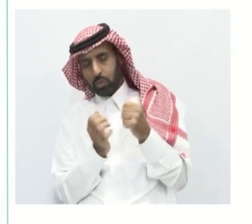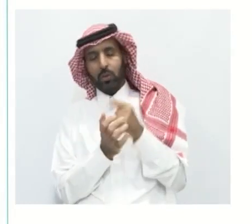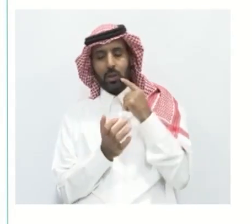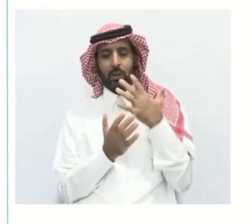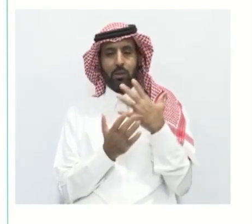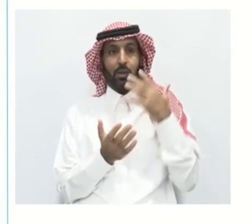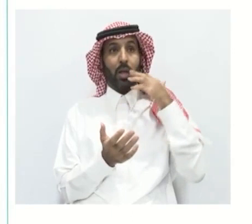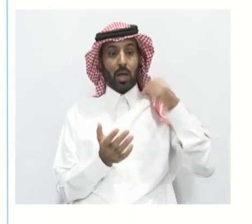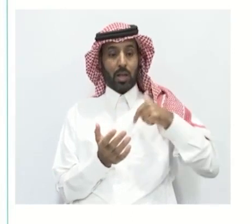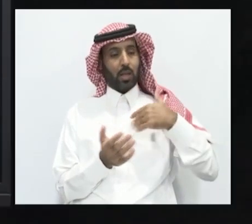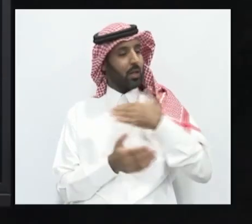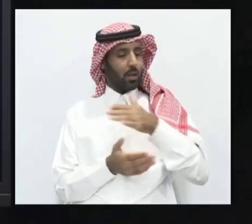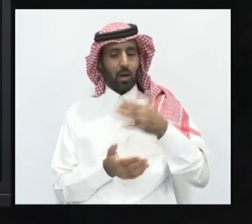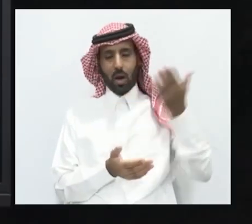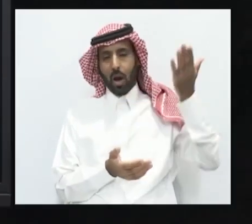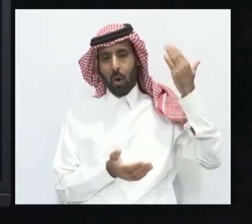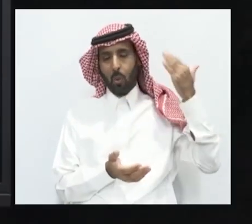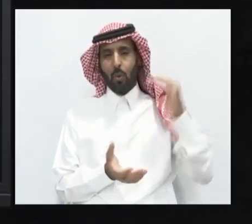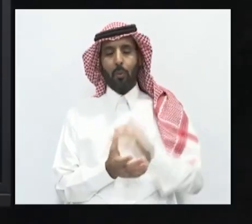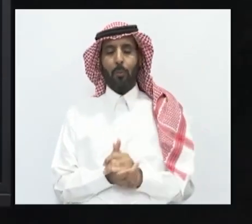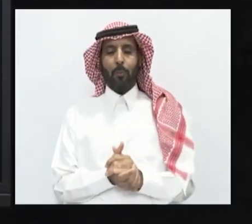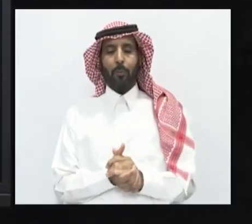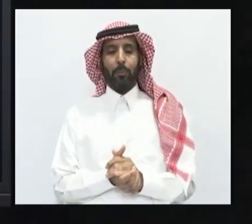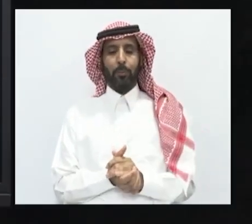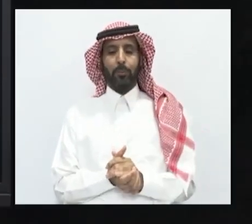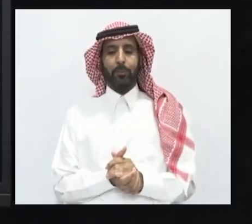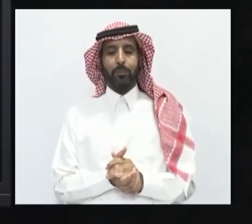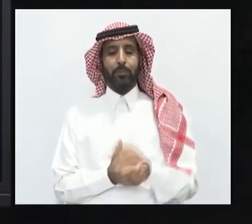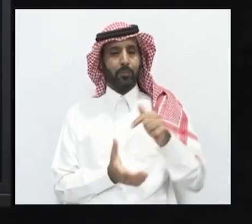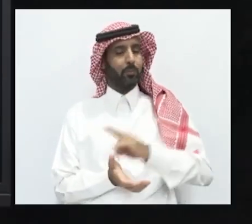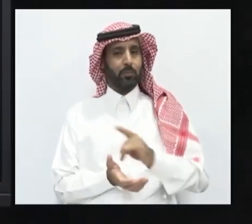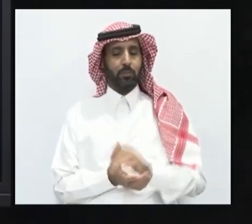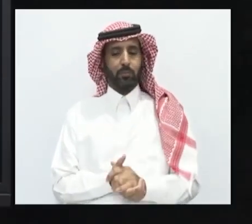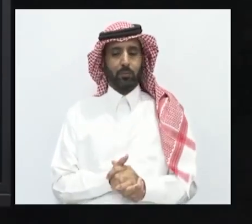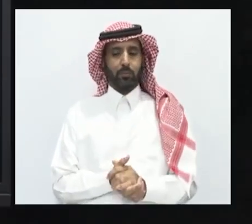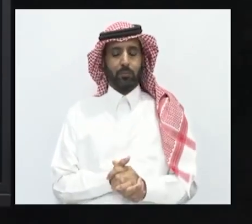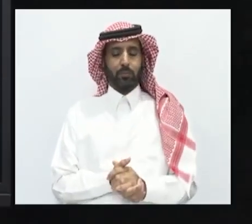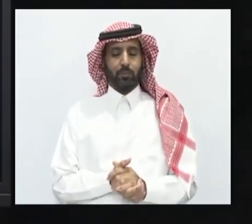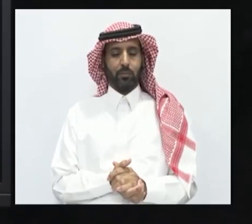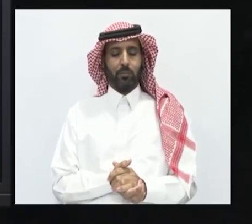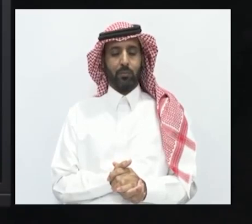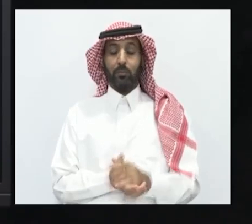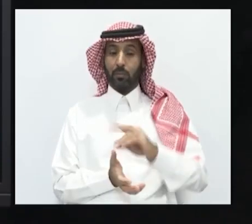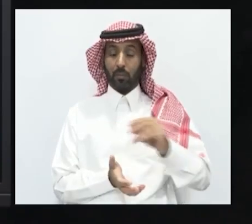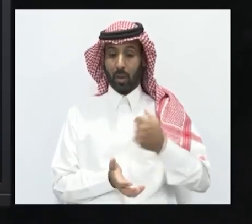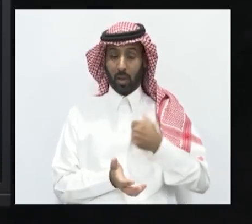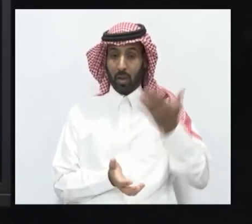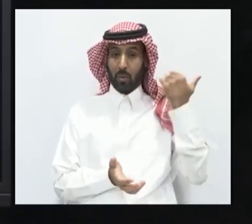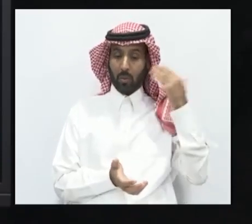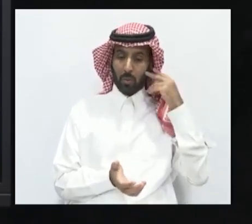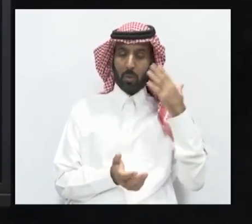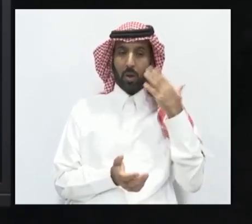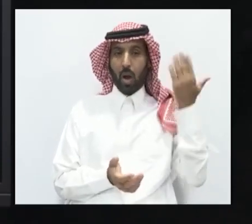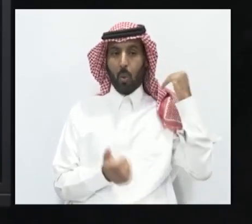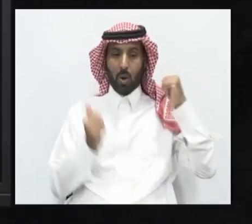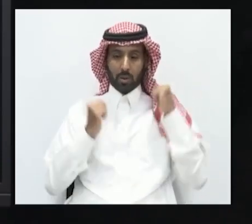now. Like when I said I used to be afraid of the dark, but no, now I am not. For example, I used to be a